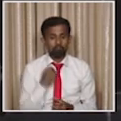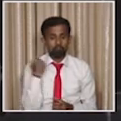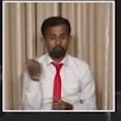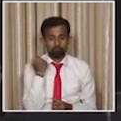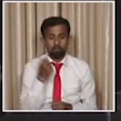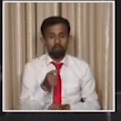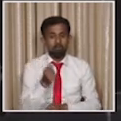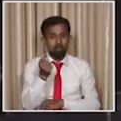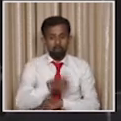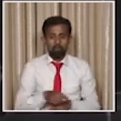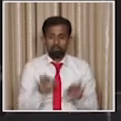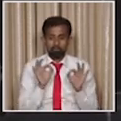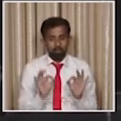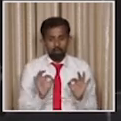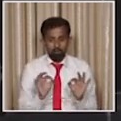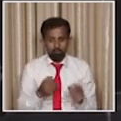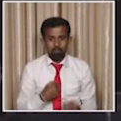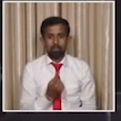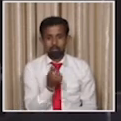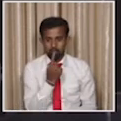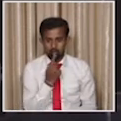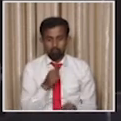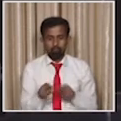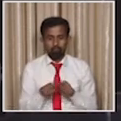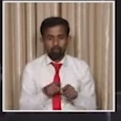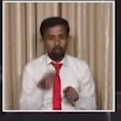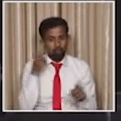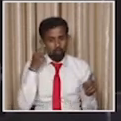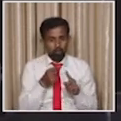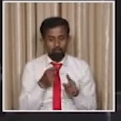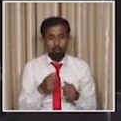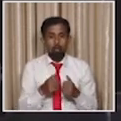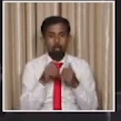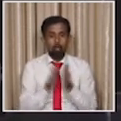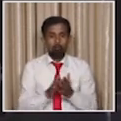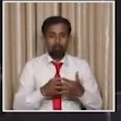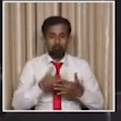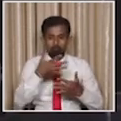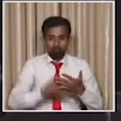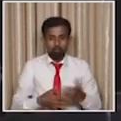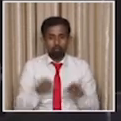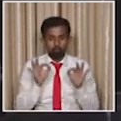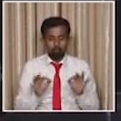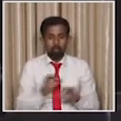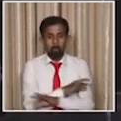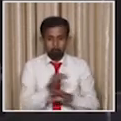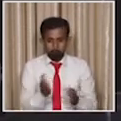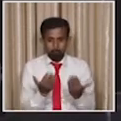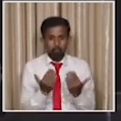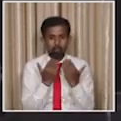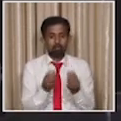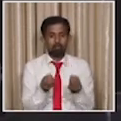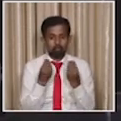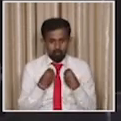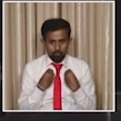directed by PM to get comprehensive report and take appropriate action immediately. He was directed to provide security to church center of Good